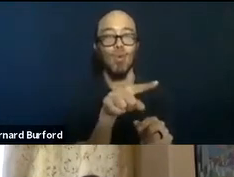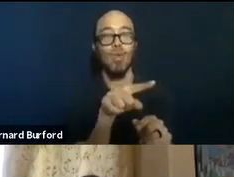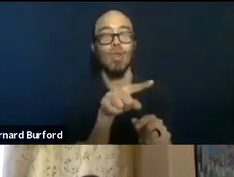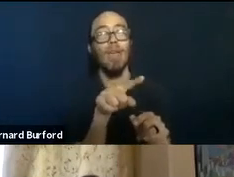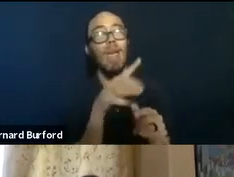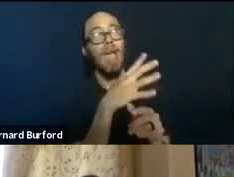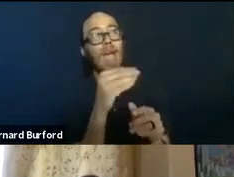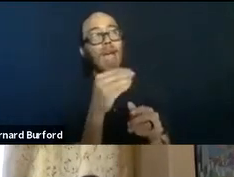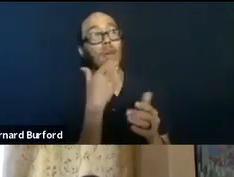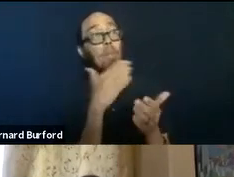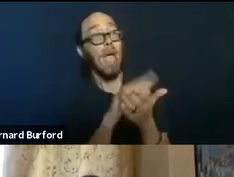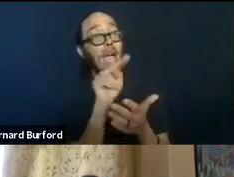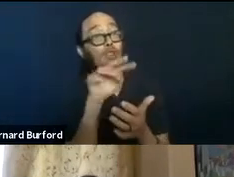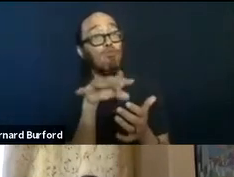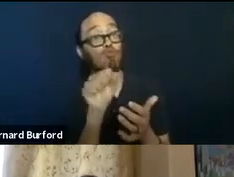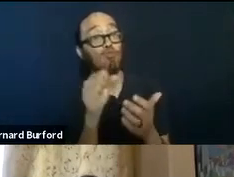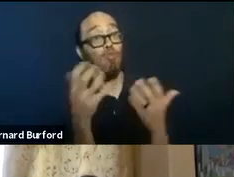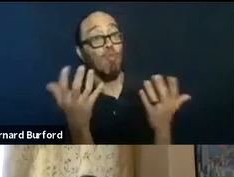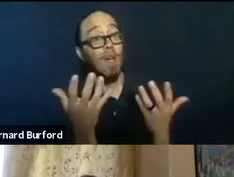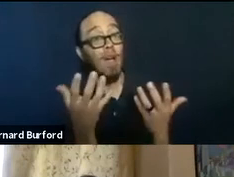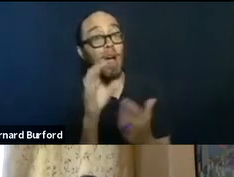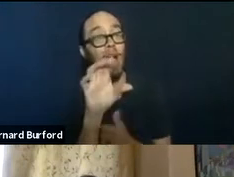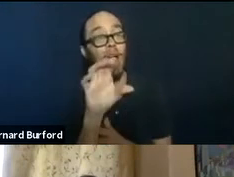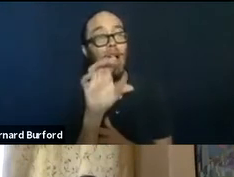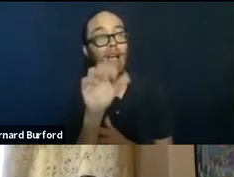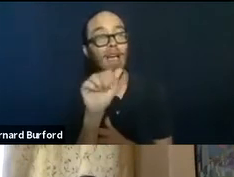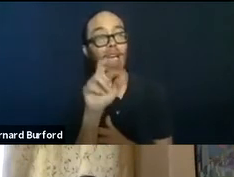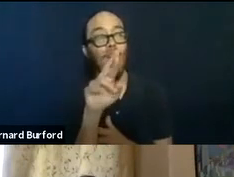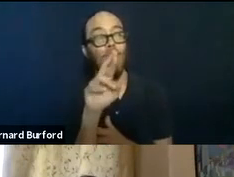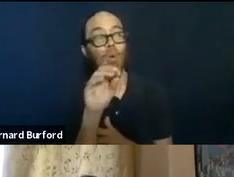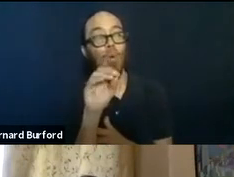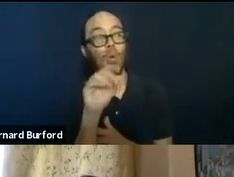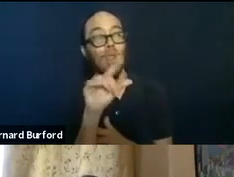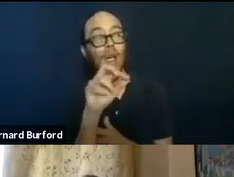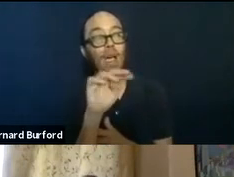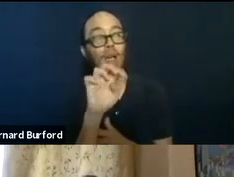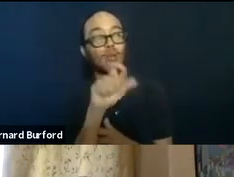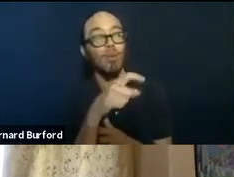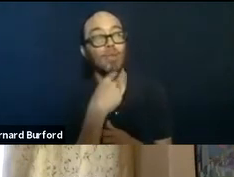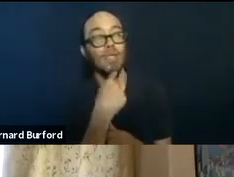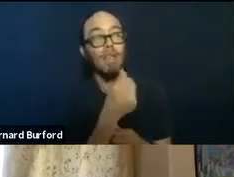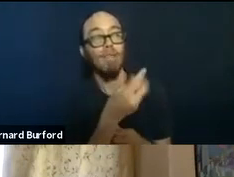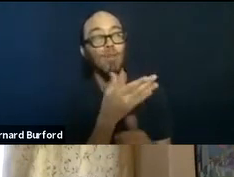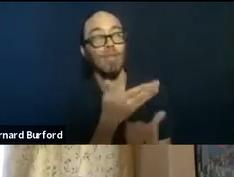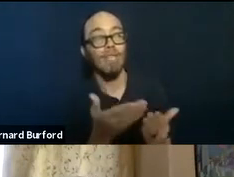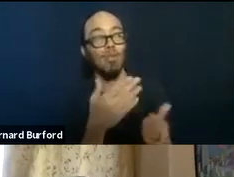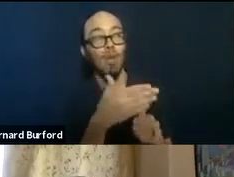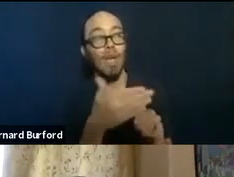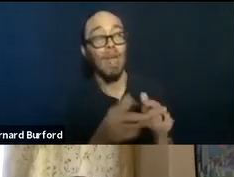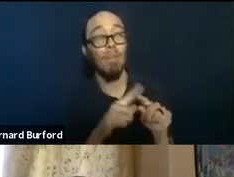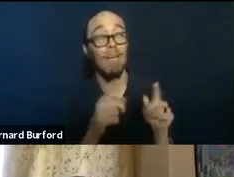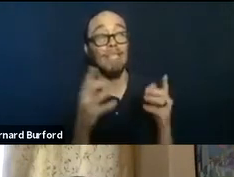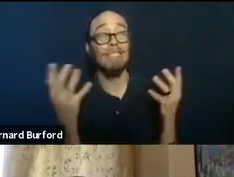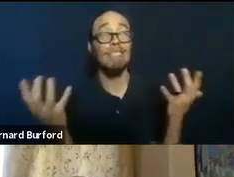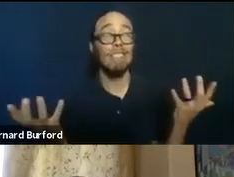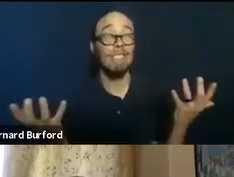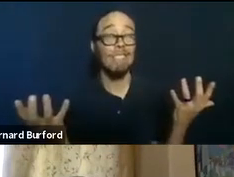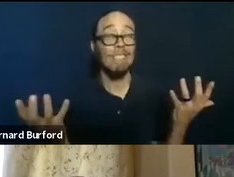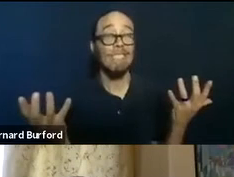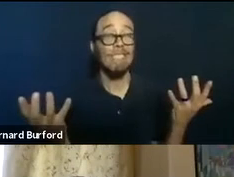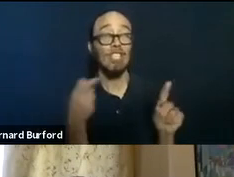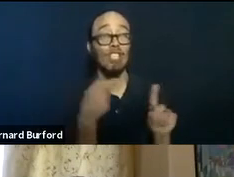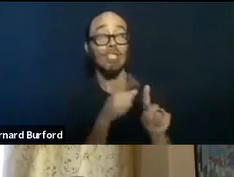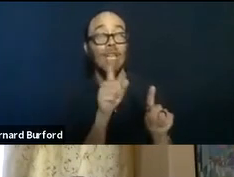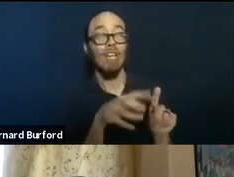The bad news is that Caroline was supposed to say a couple of words to end, but unfortunately she